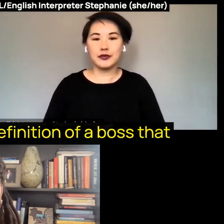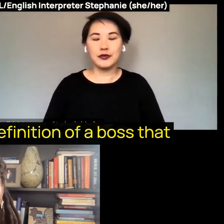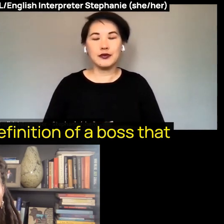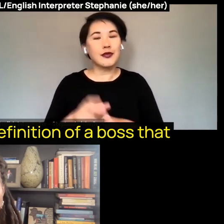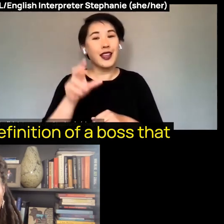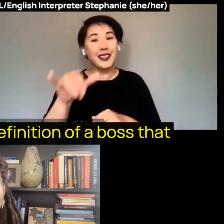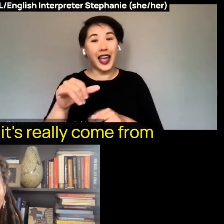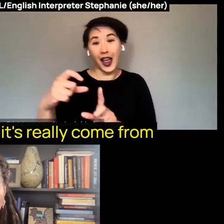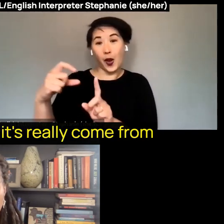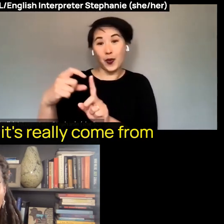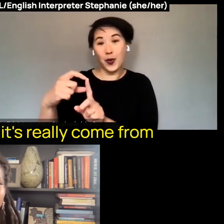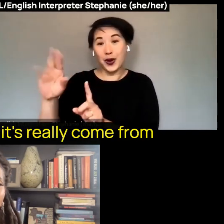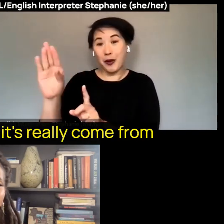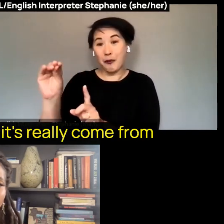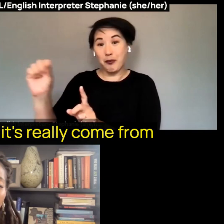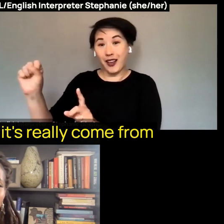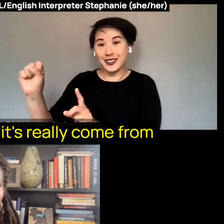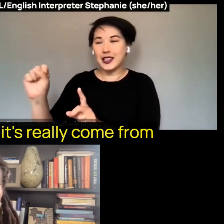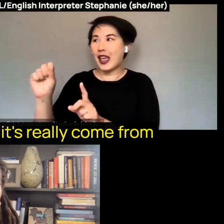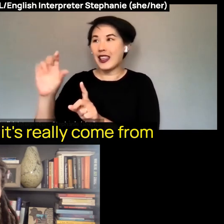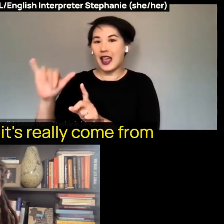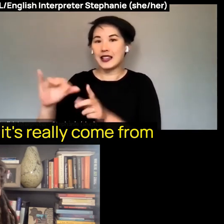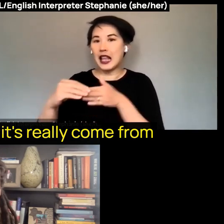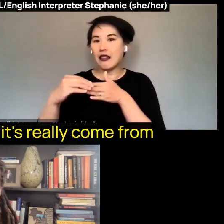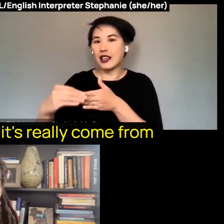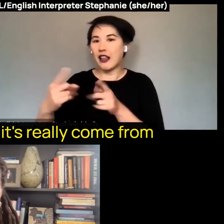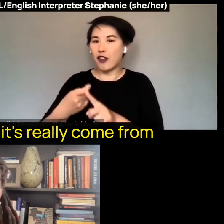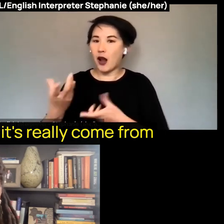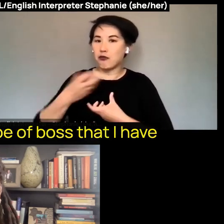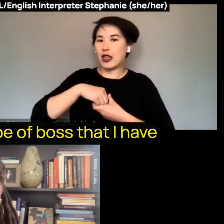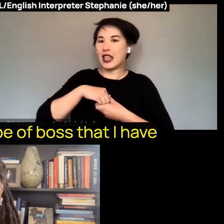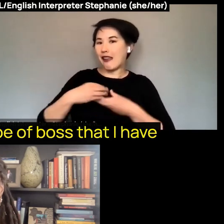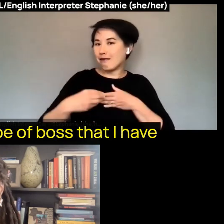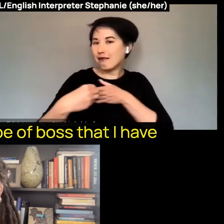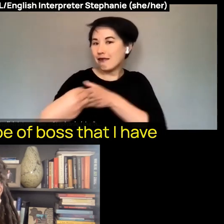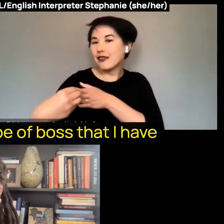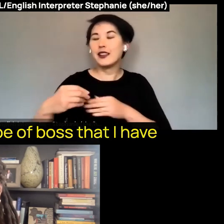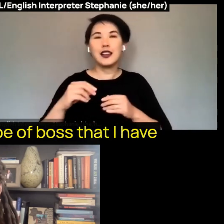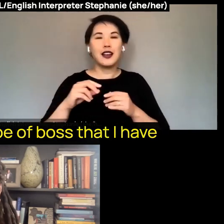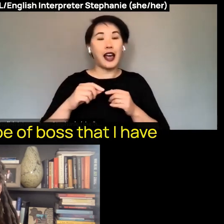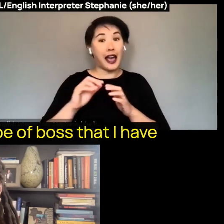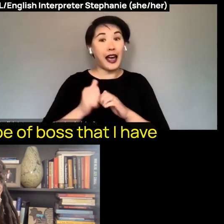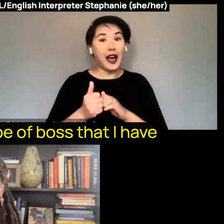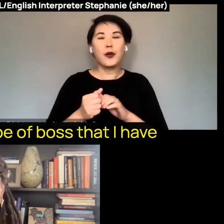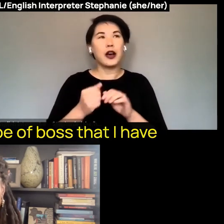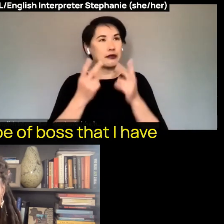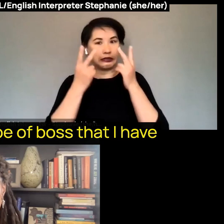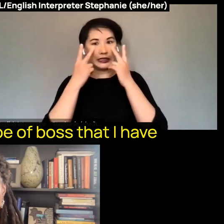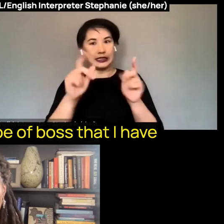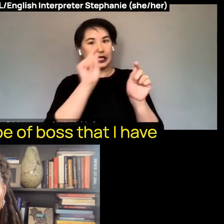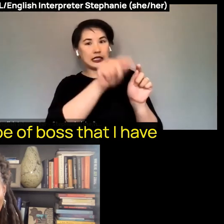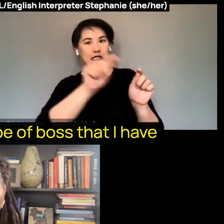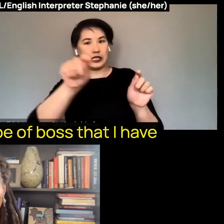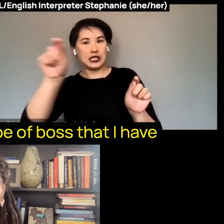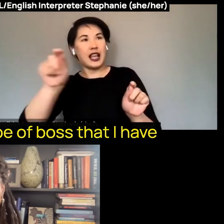definition of a boss that is a leader from within, it's really come from seeing others be that type